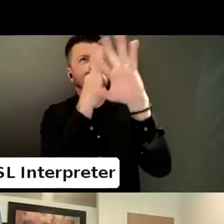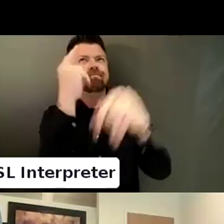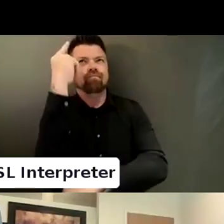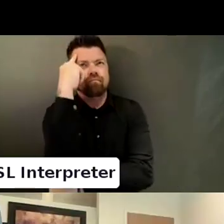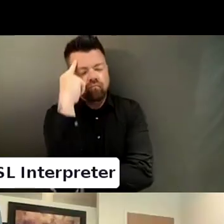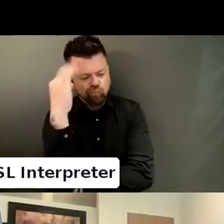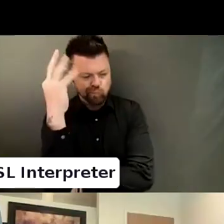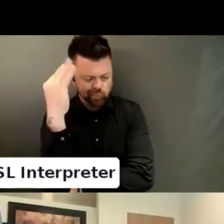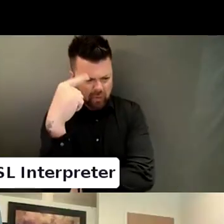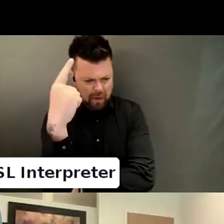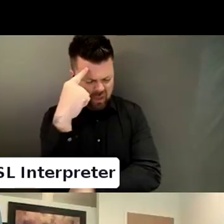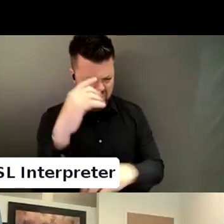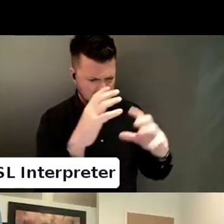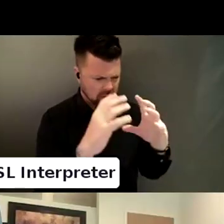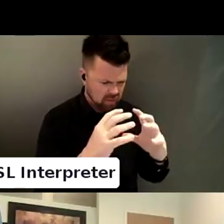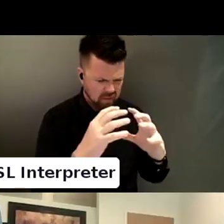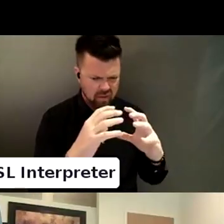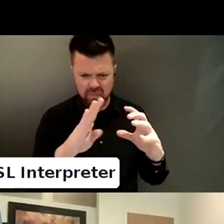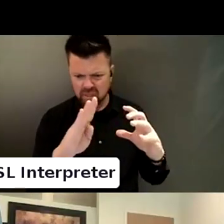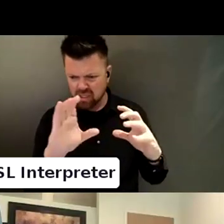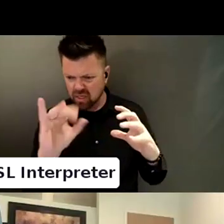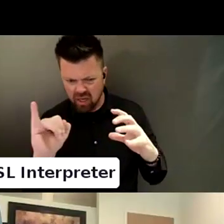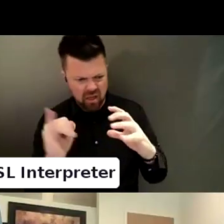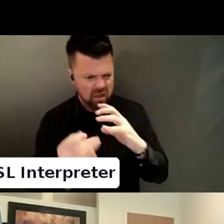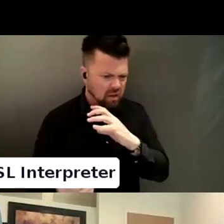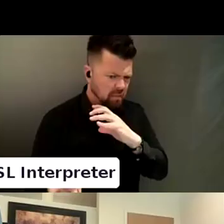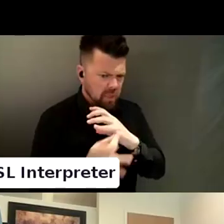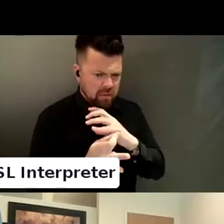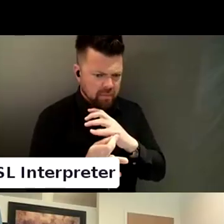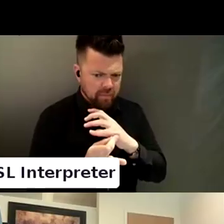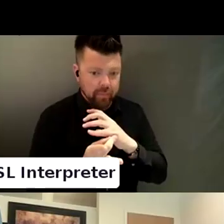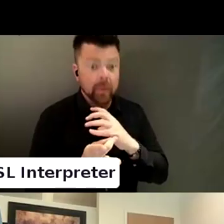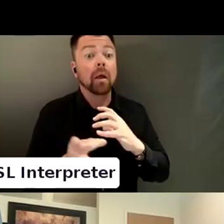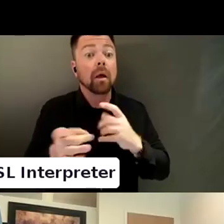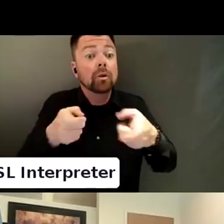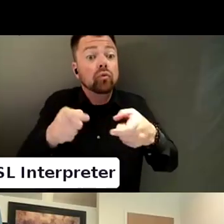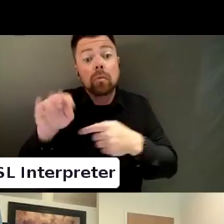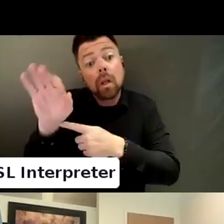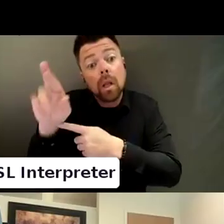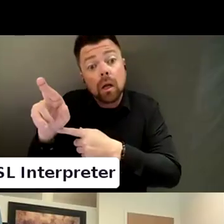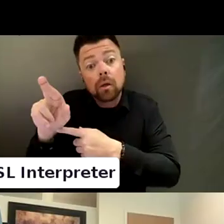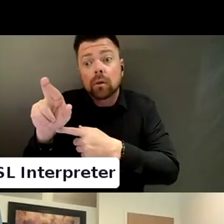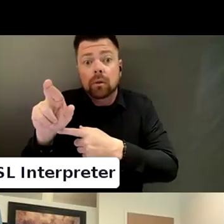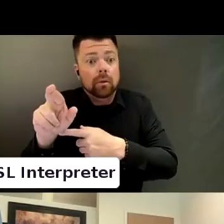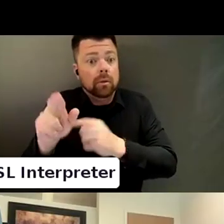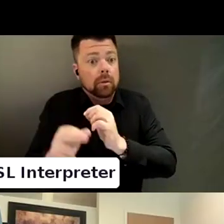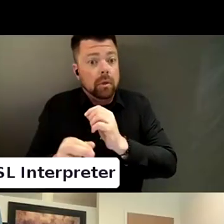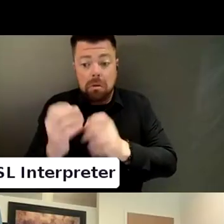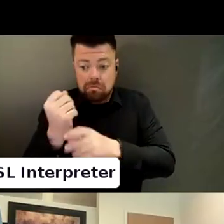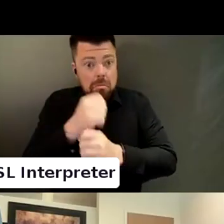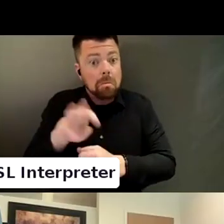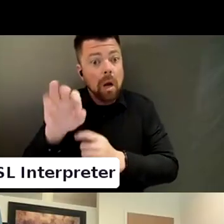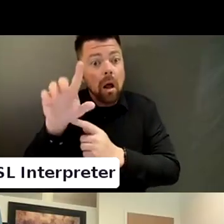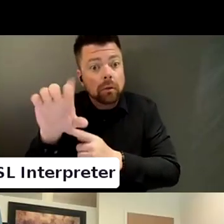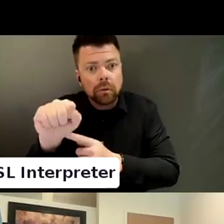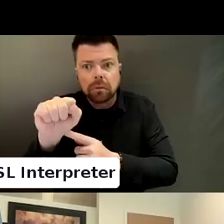computer interface and being able to control bladder and bowel, we are not there yet. But one of the great discoveries that we've made